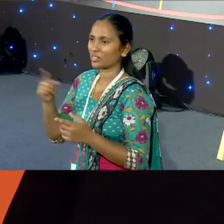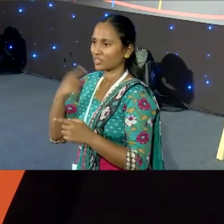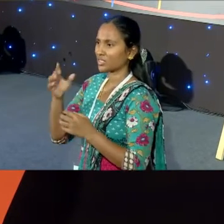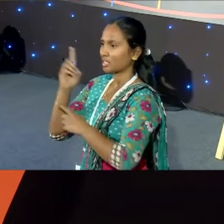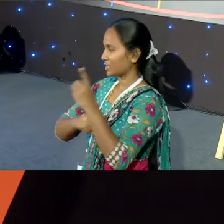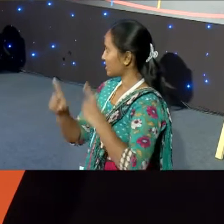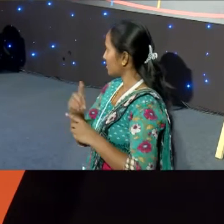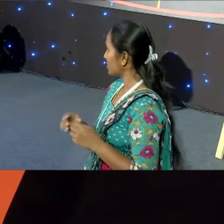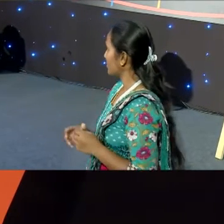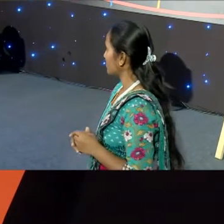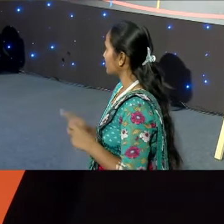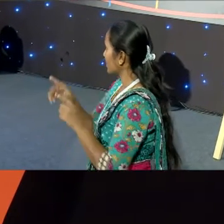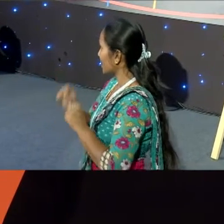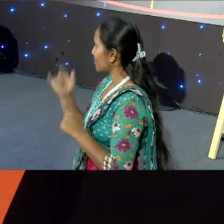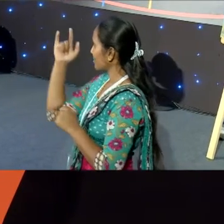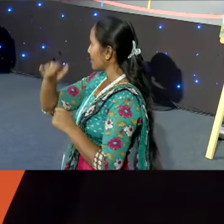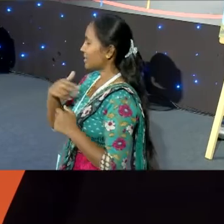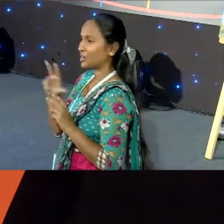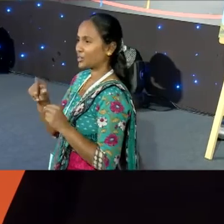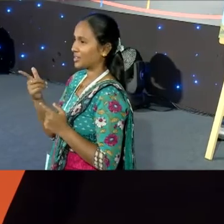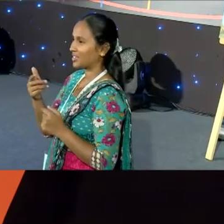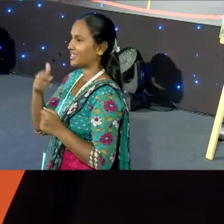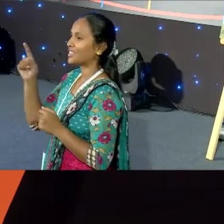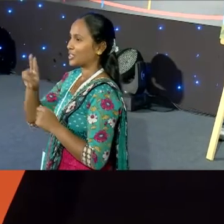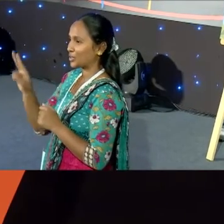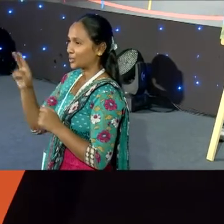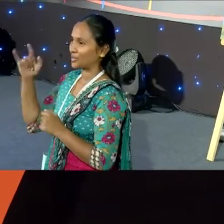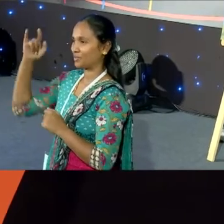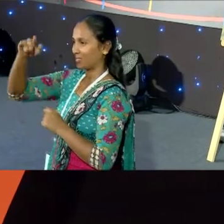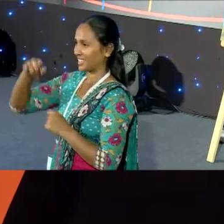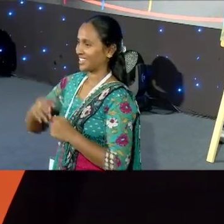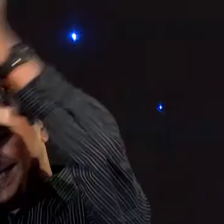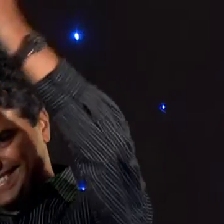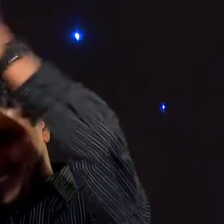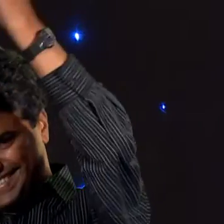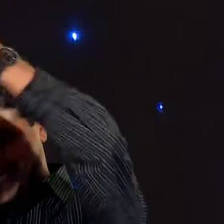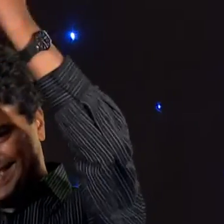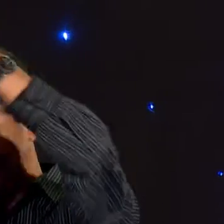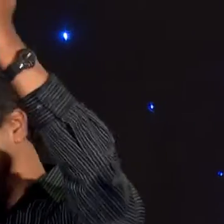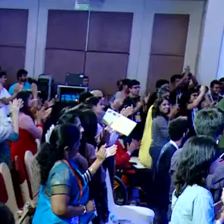embarrassing by saying, can you fly? I had to tell her, no, but assume your plane can, because I'm sure none of you can fly too.